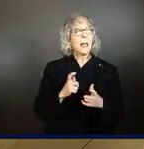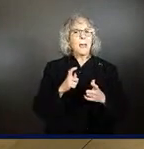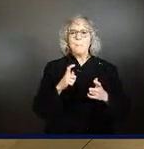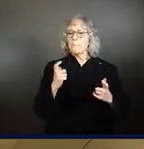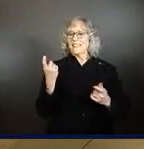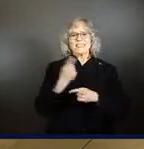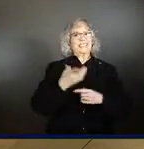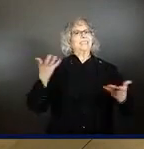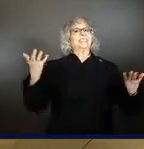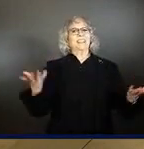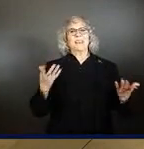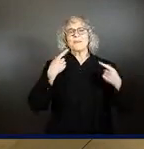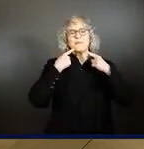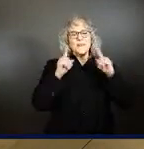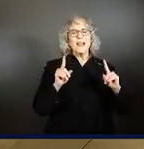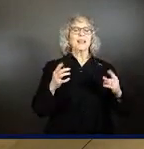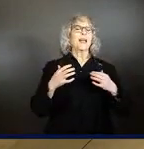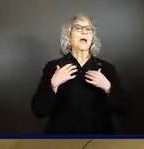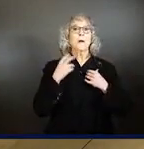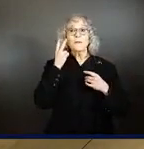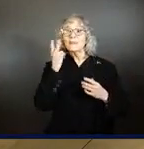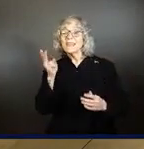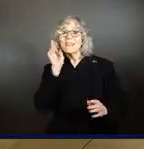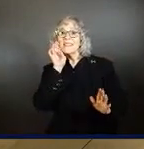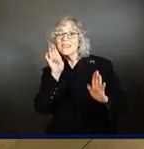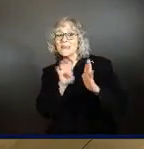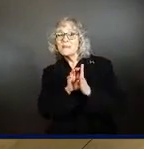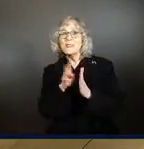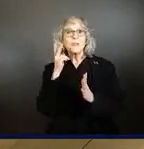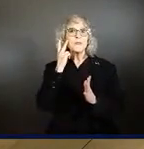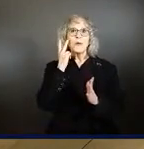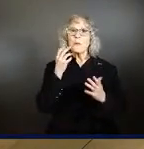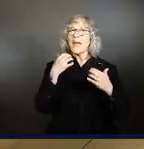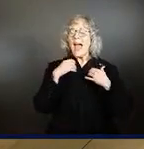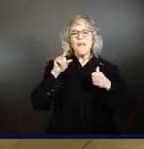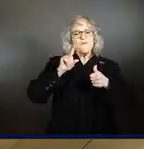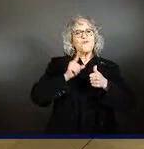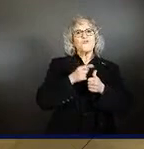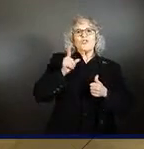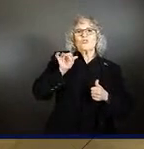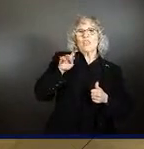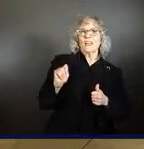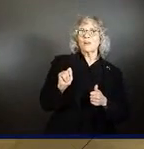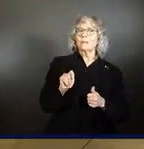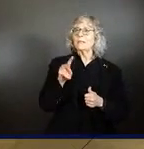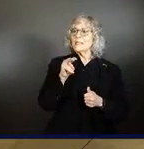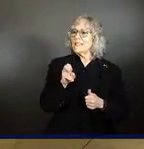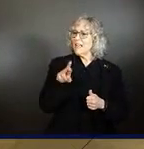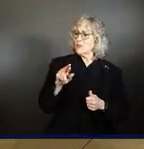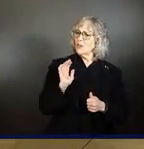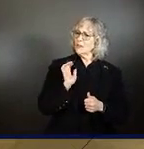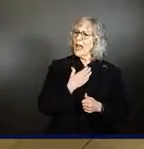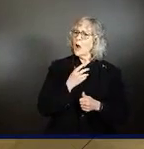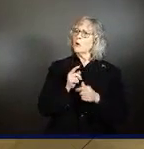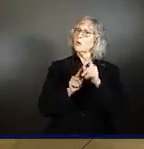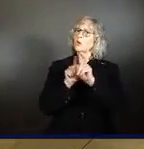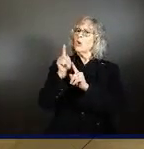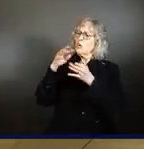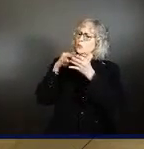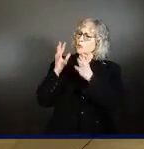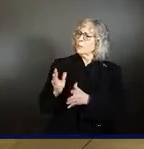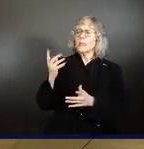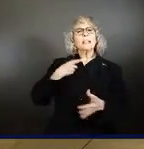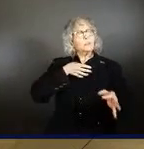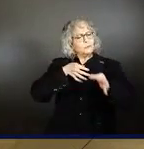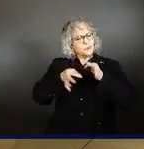the images. We have the first data. Nestor, I'm going to start with you as our astronomer. Can you talk through what Webb's